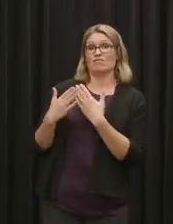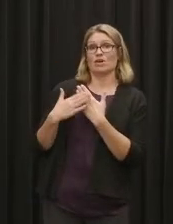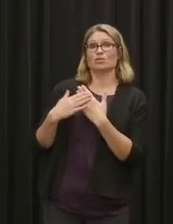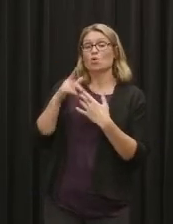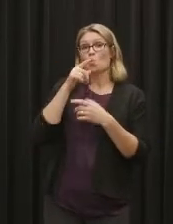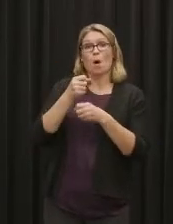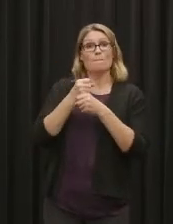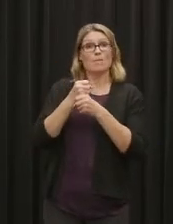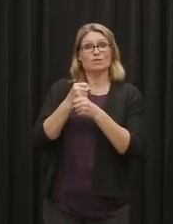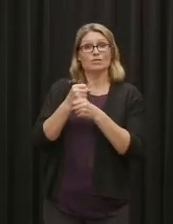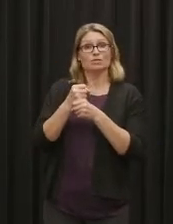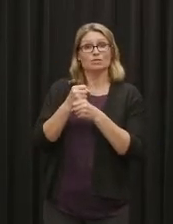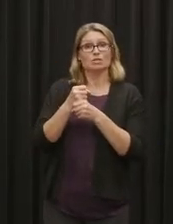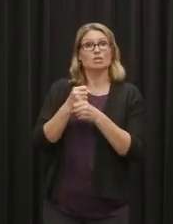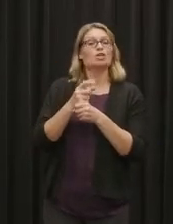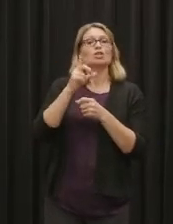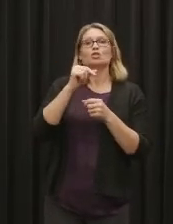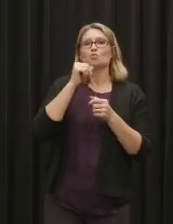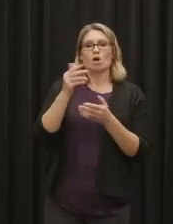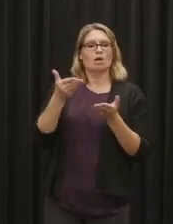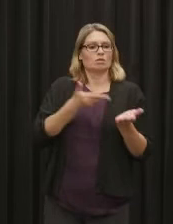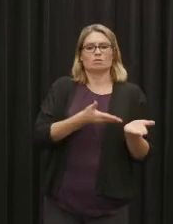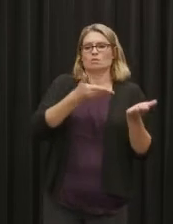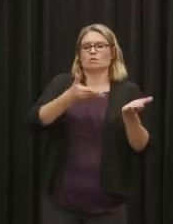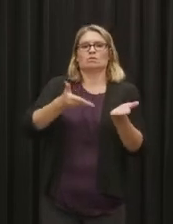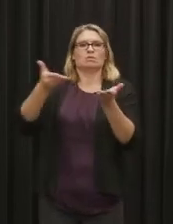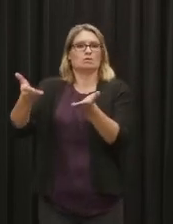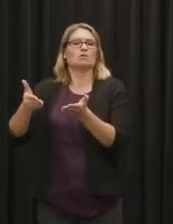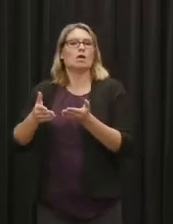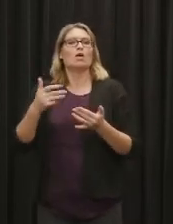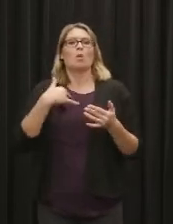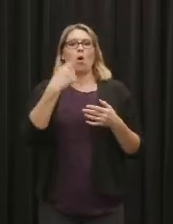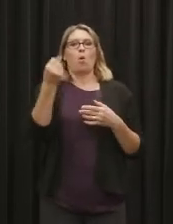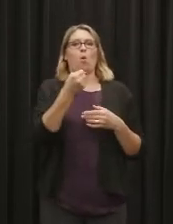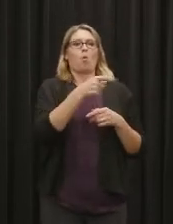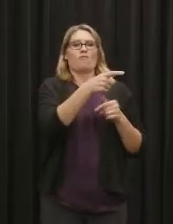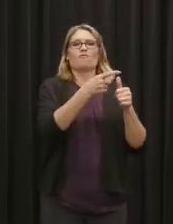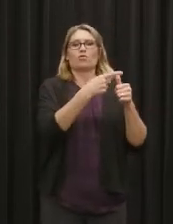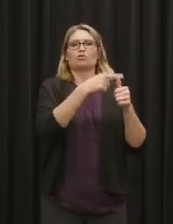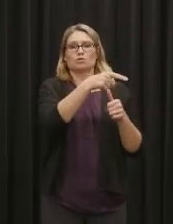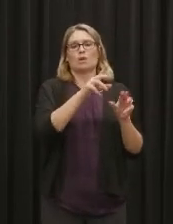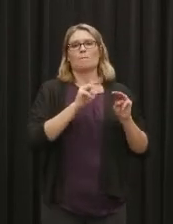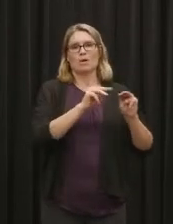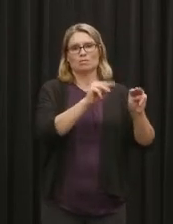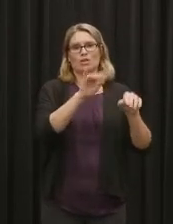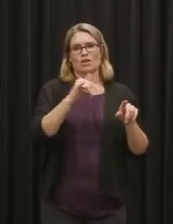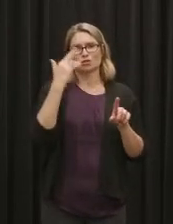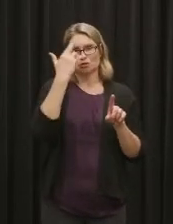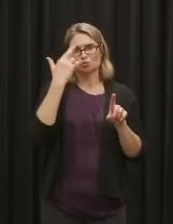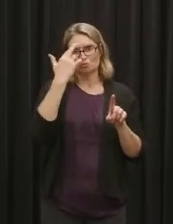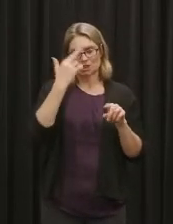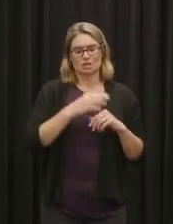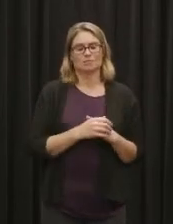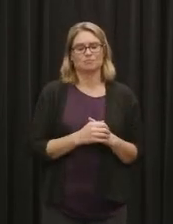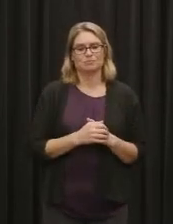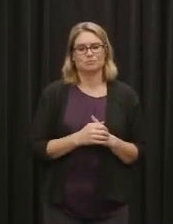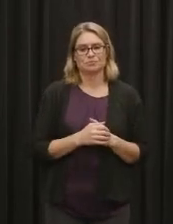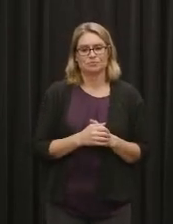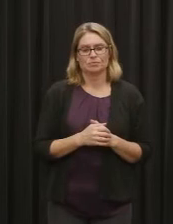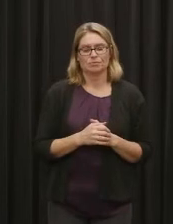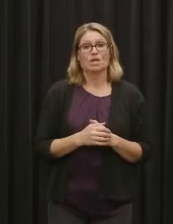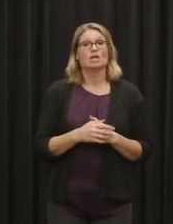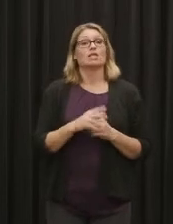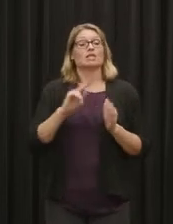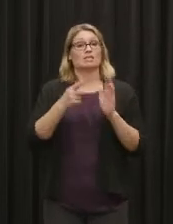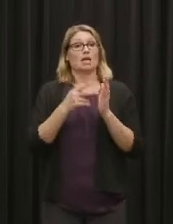the manufacturer is not to forward transport it. So that's why we'll hold the initial clinic in Miramichi. Now, to the second part